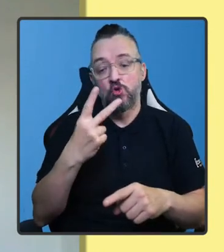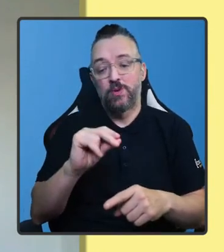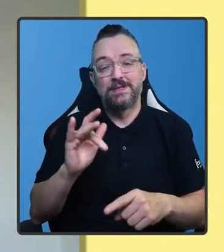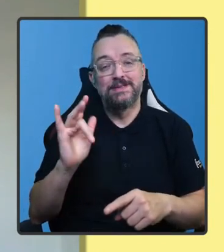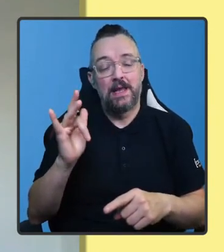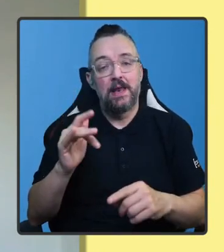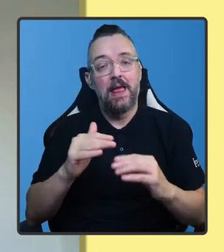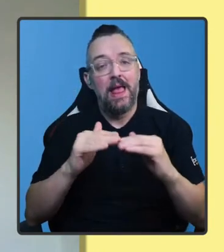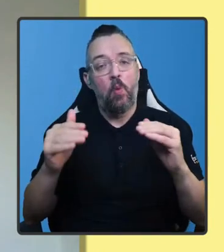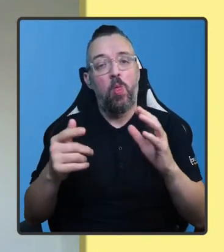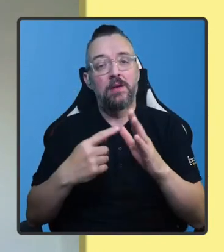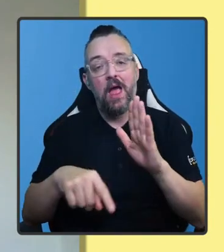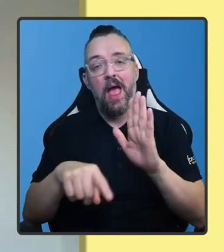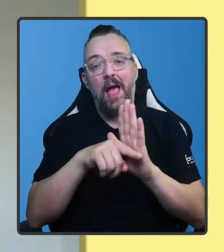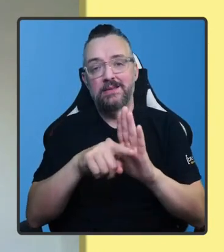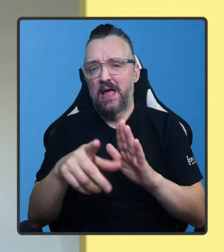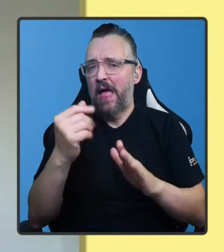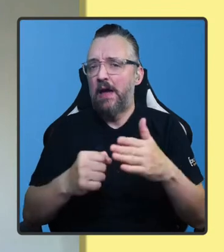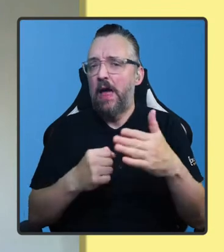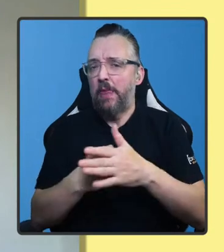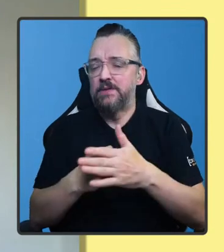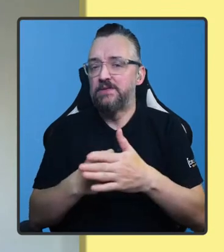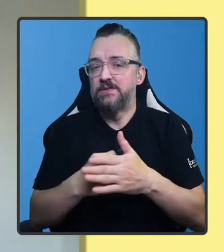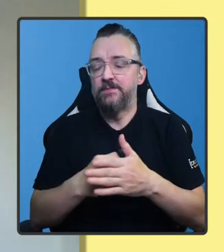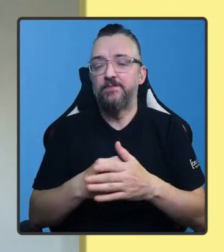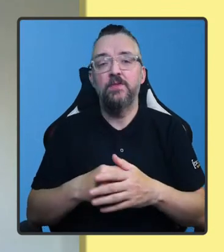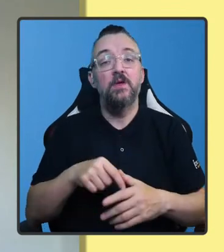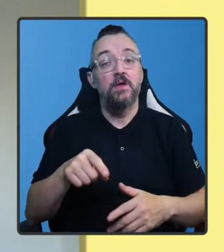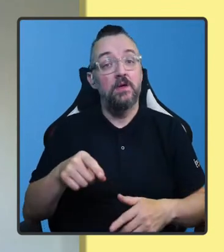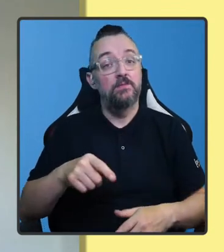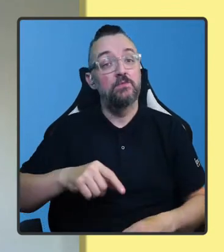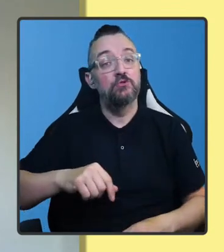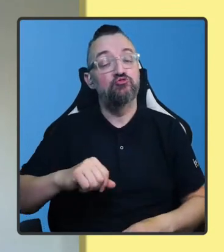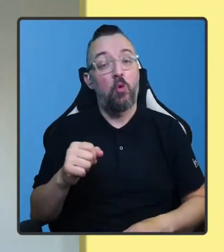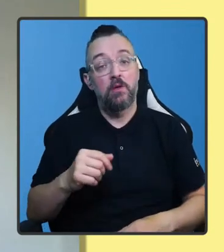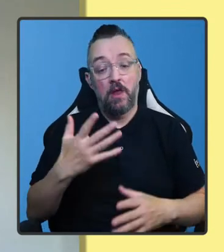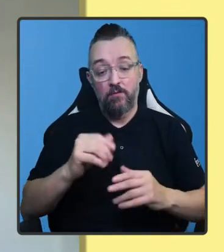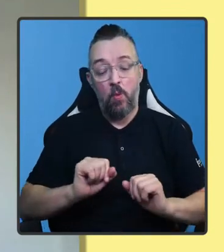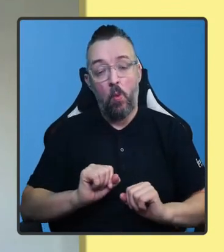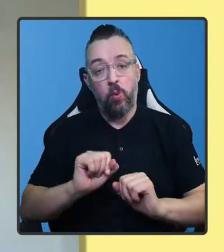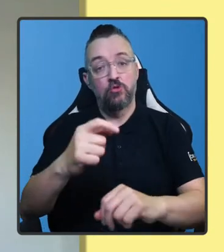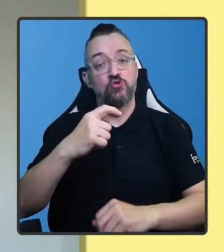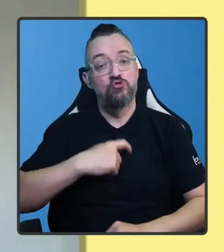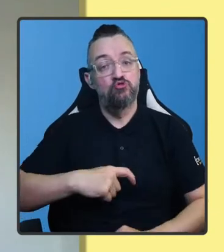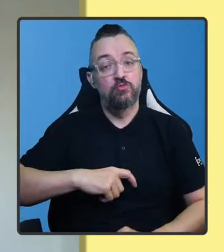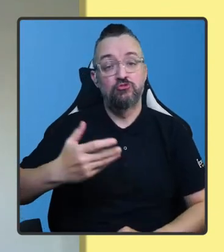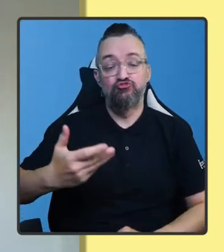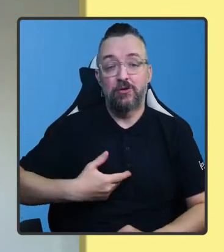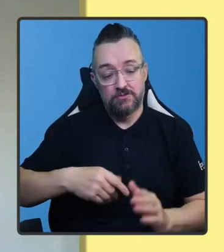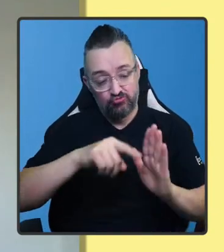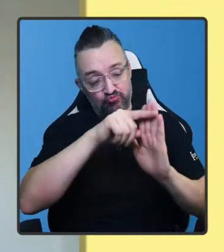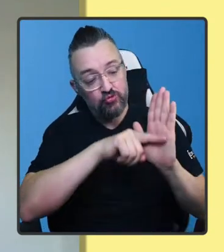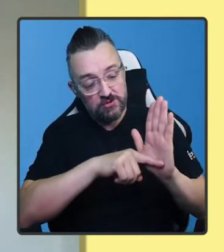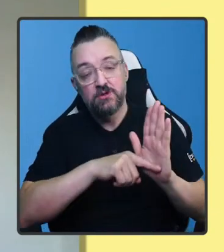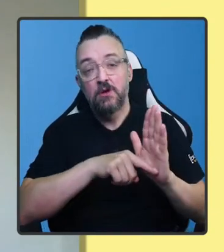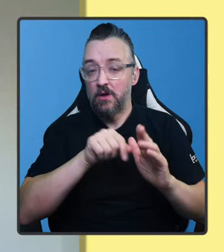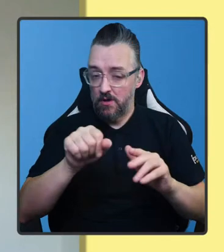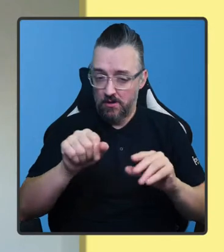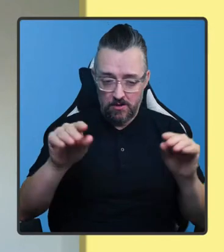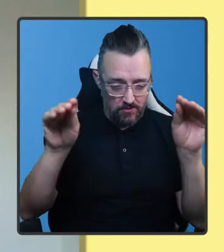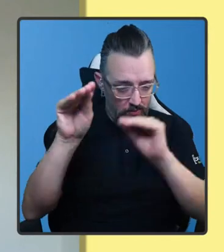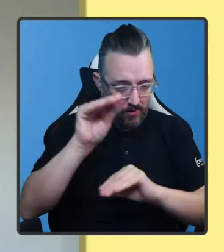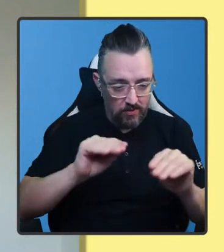Act. Development plans for Scotland's very own human rights framework will give us an opportunity to